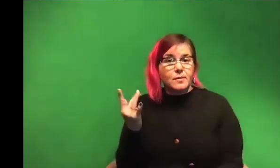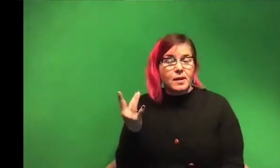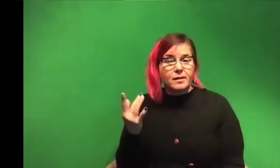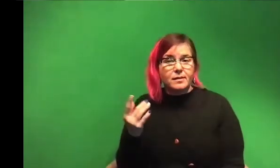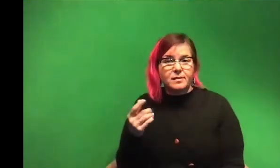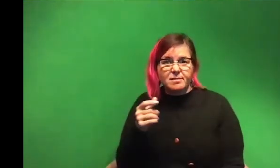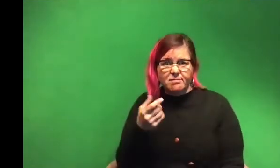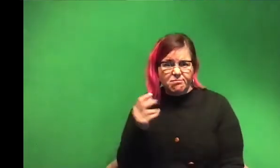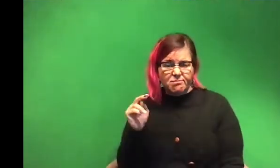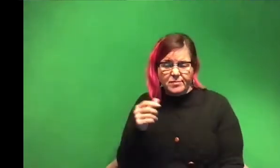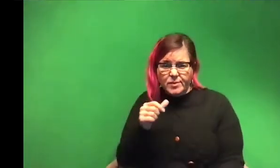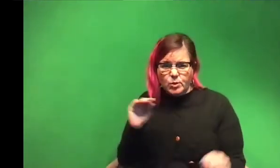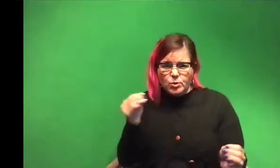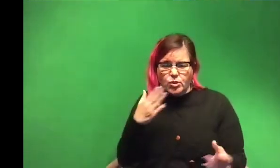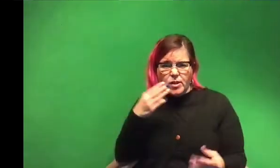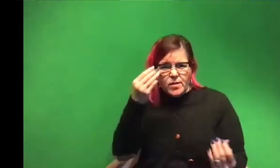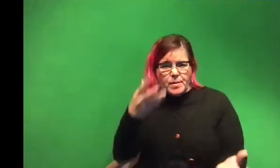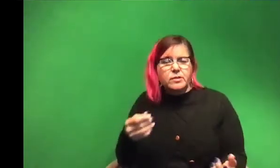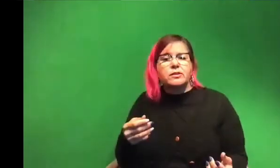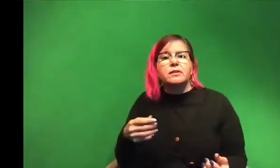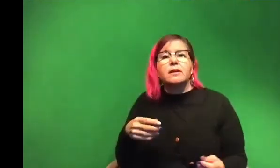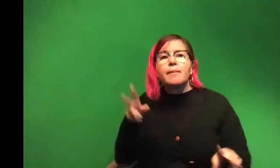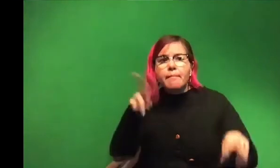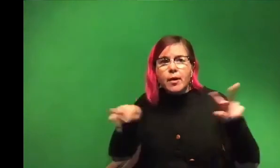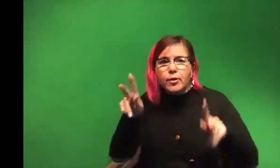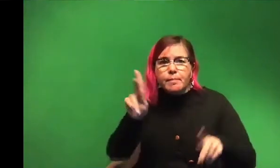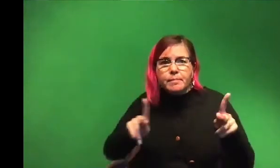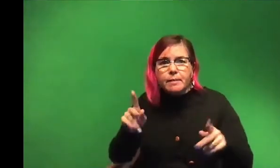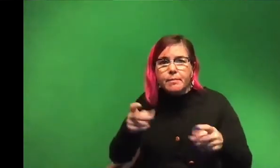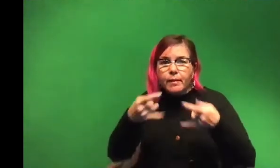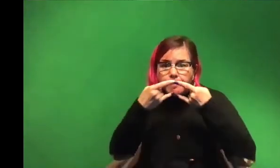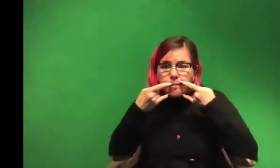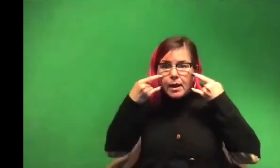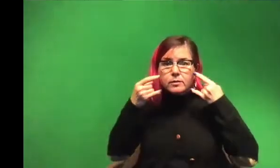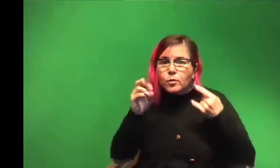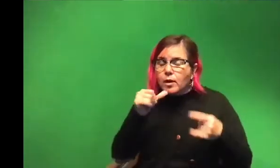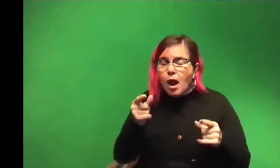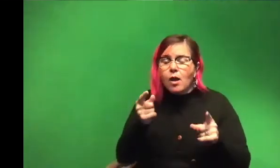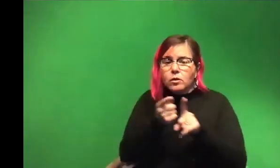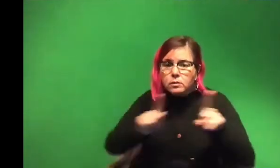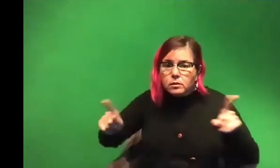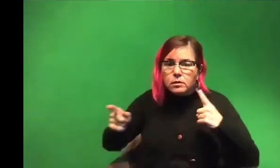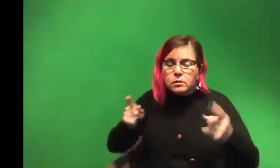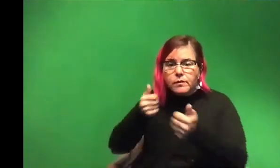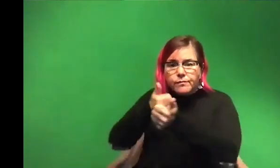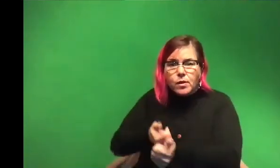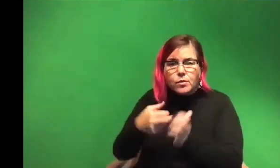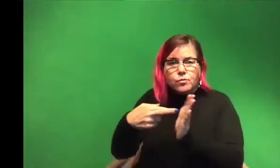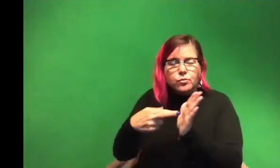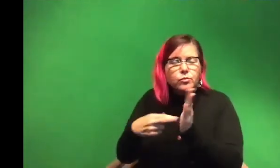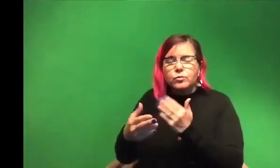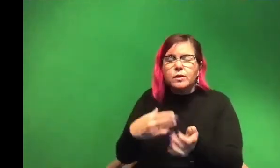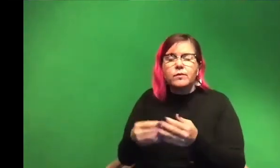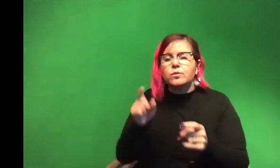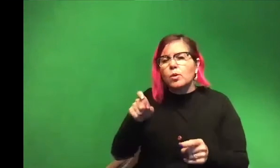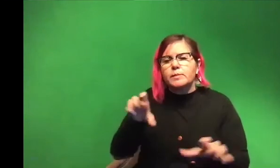of good. Because outside of monitoring people to see if they're wearing masks or socially distancing or complying with any of the other things we're supposed to be doing right